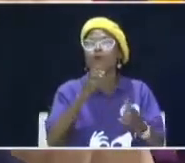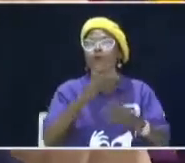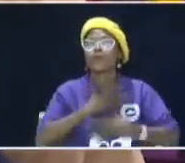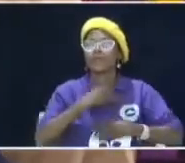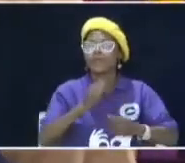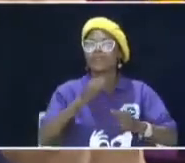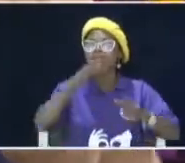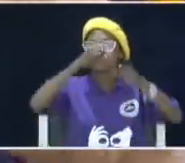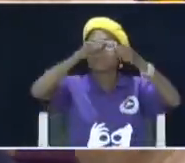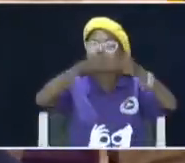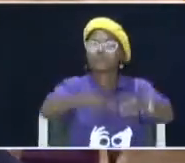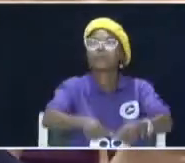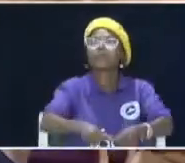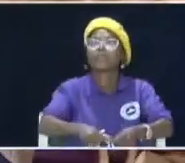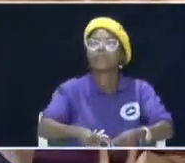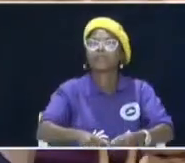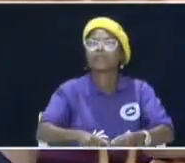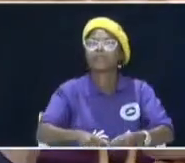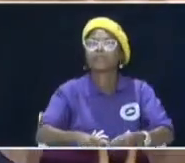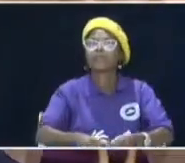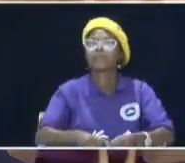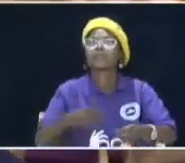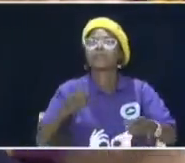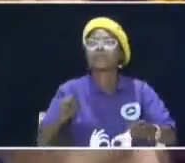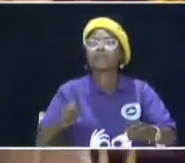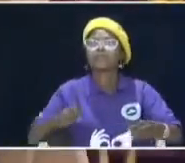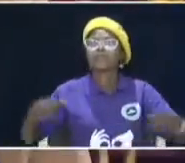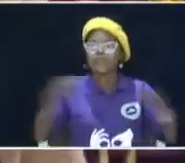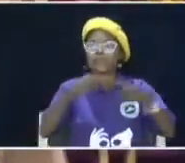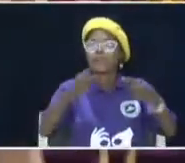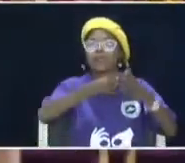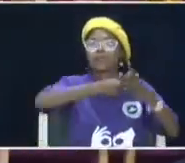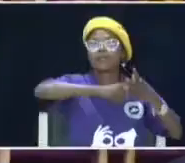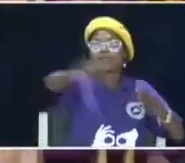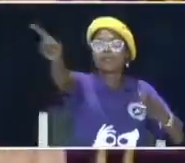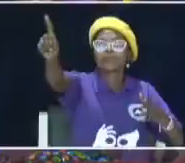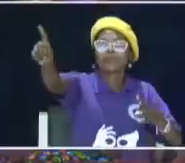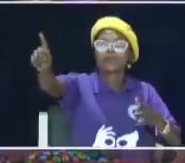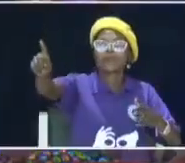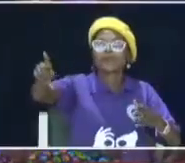And later when I checked, the pain had disappeared again.